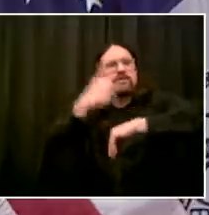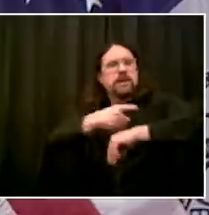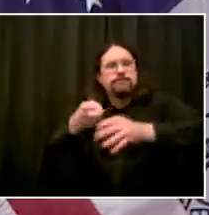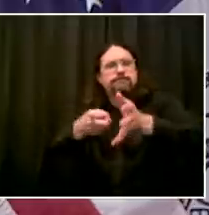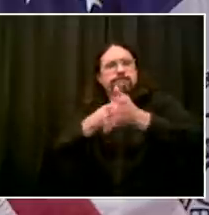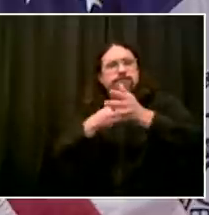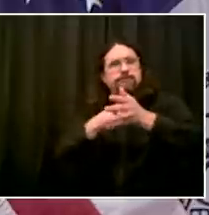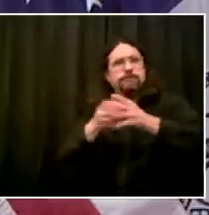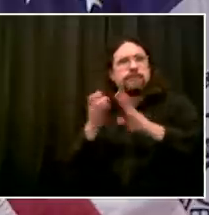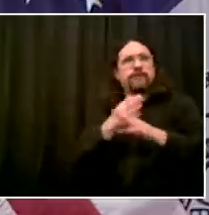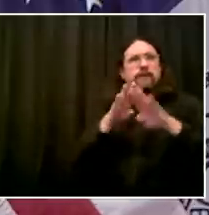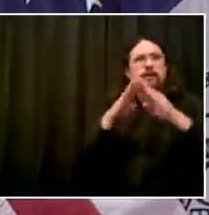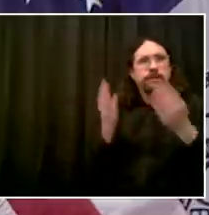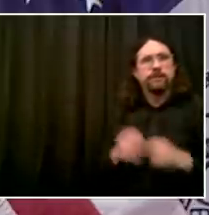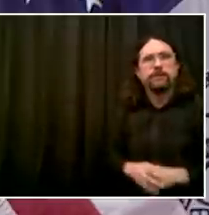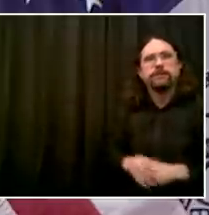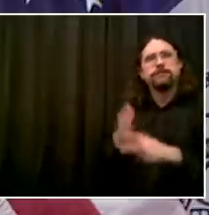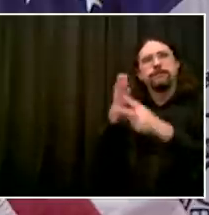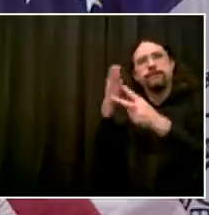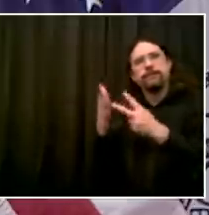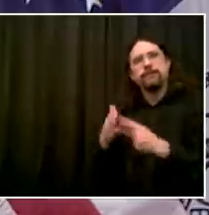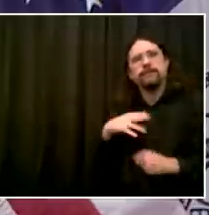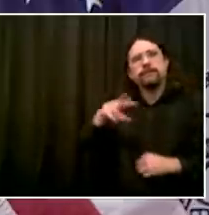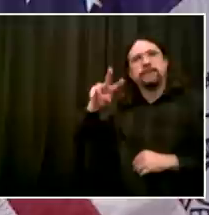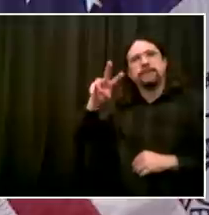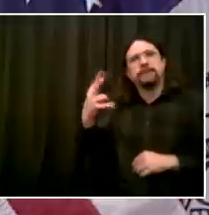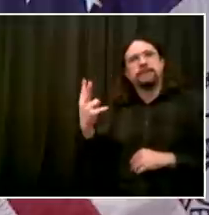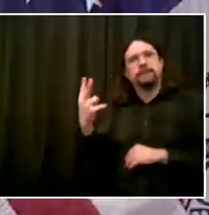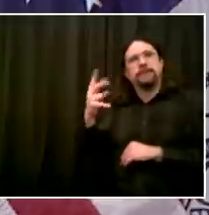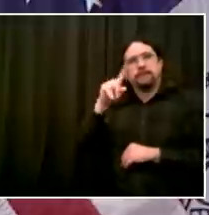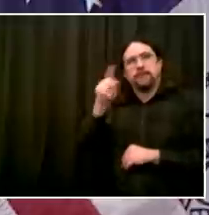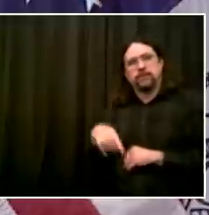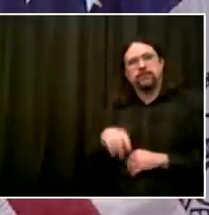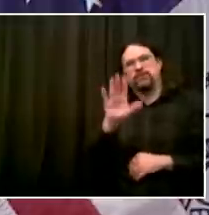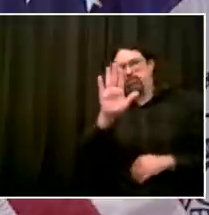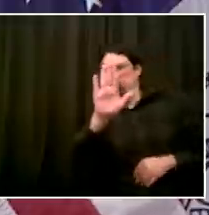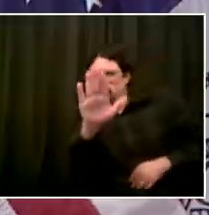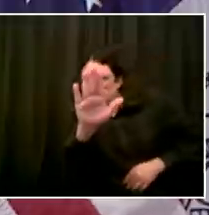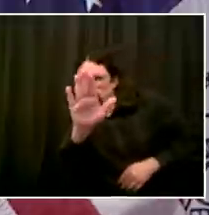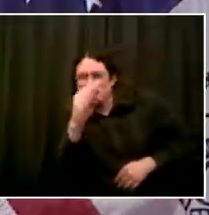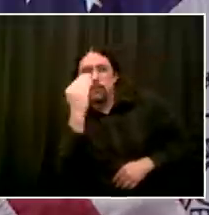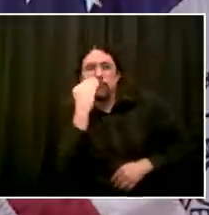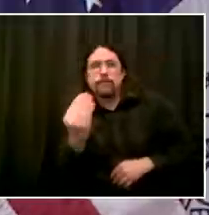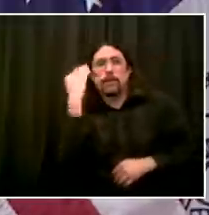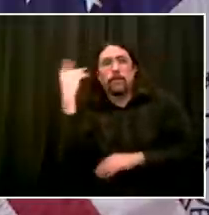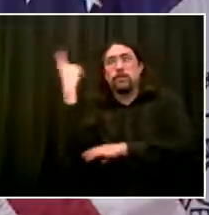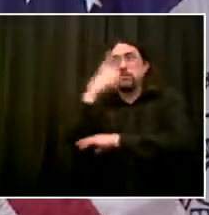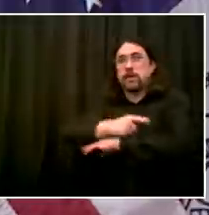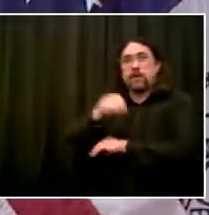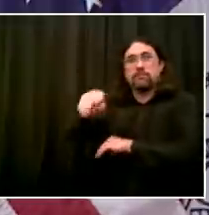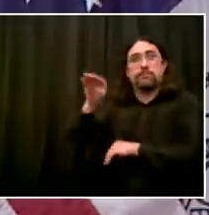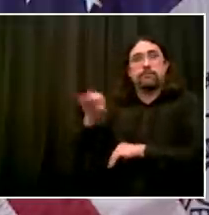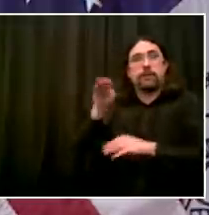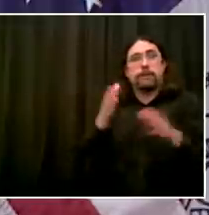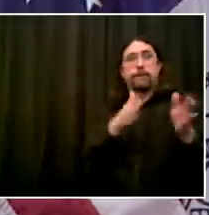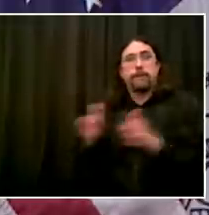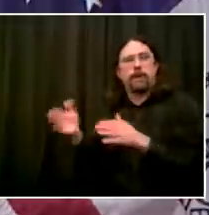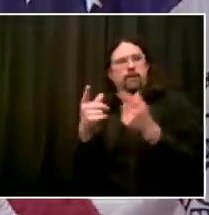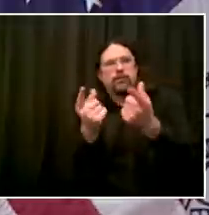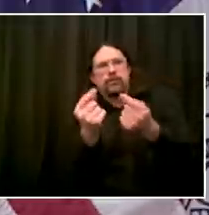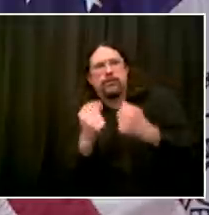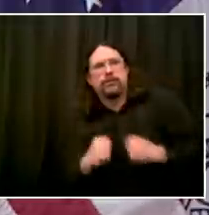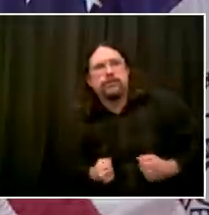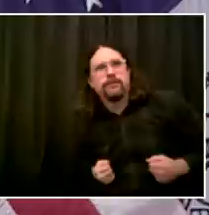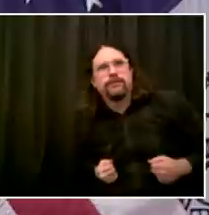Well, I would just say to you, Rich, like everyone else, I wish I had more elaborate Memorial Day plans.